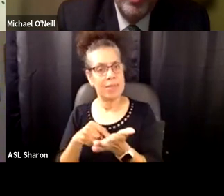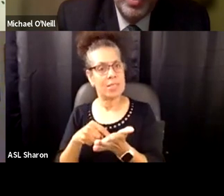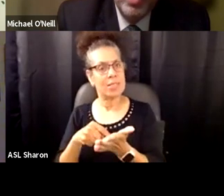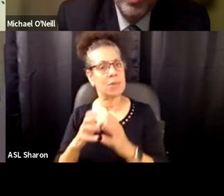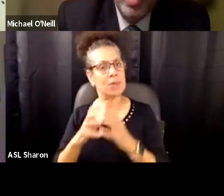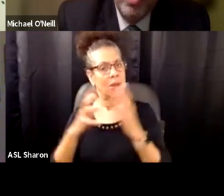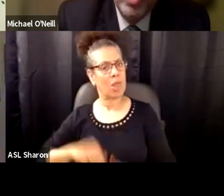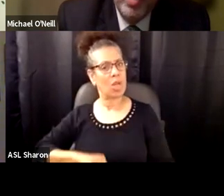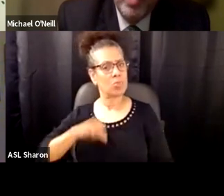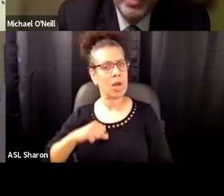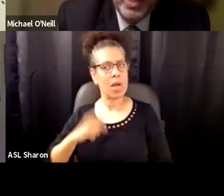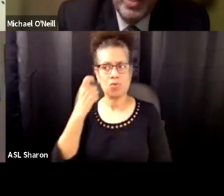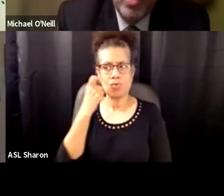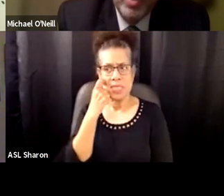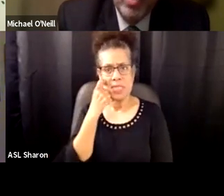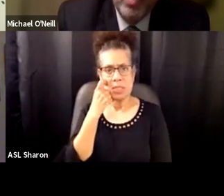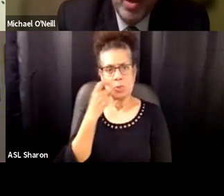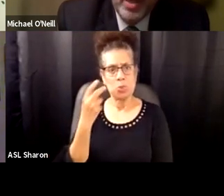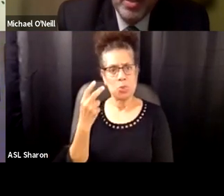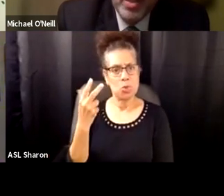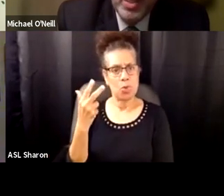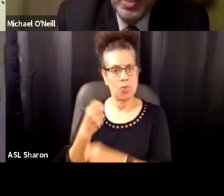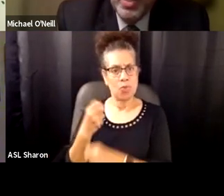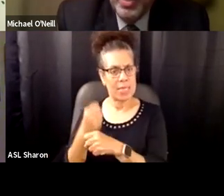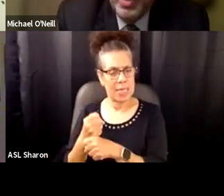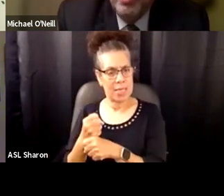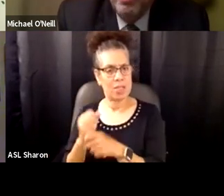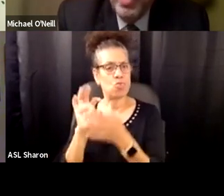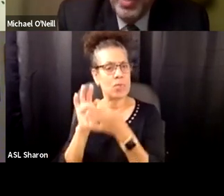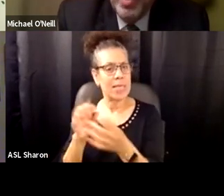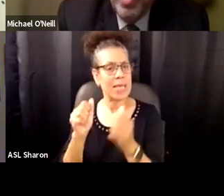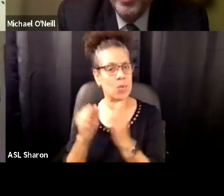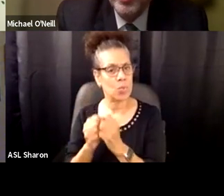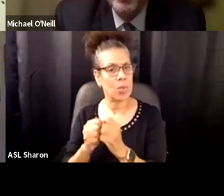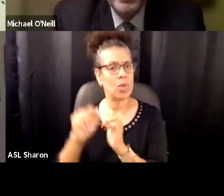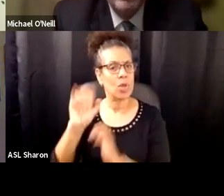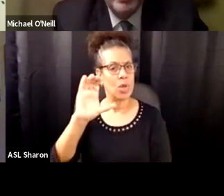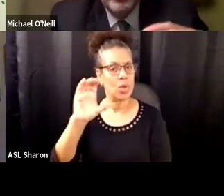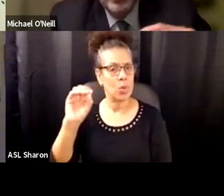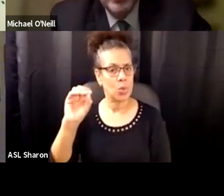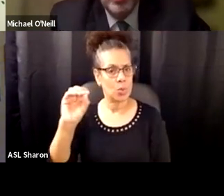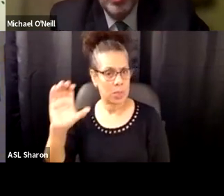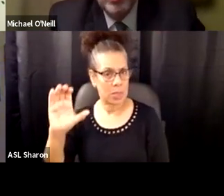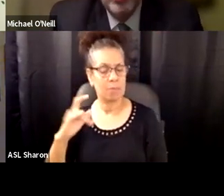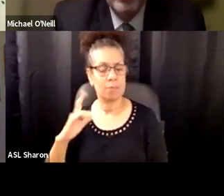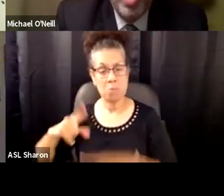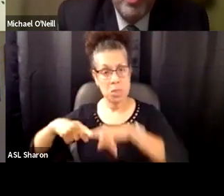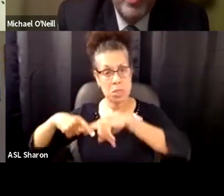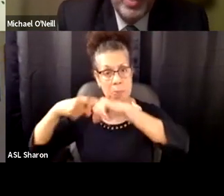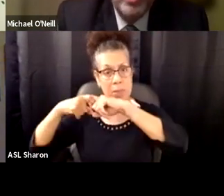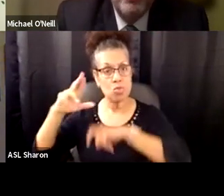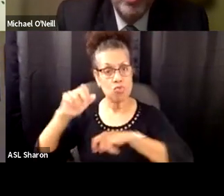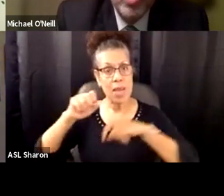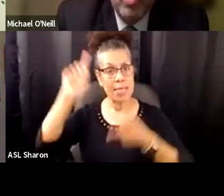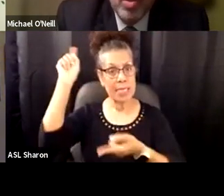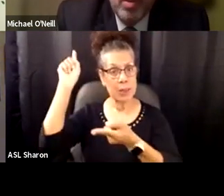past few years the approach we have been taking on code of conduct the suspension rates the the the drop